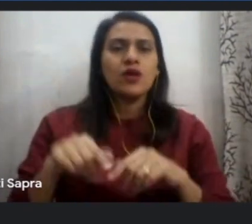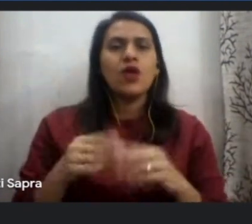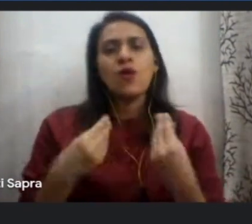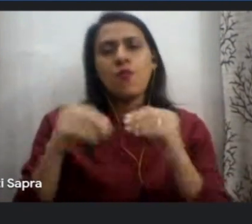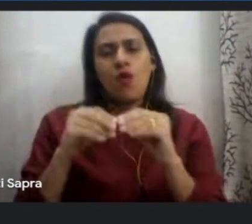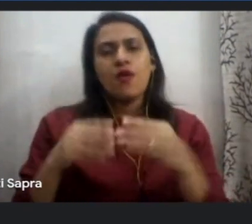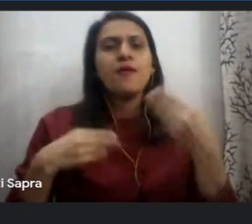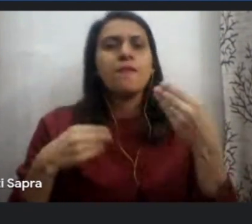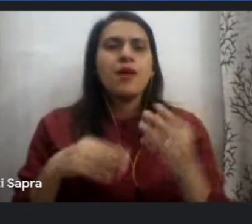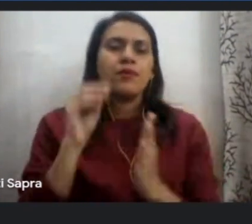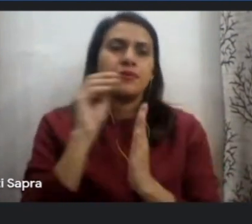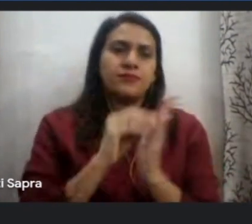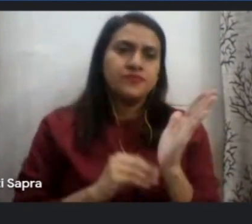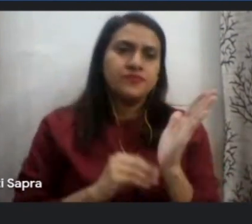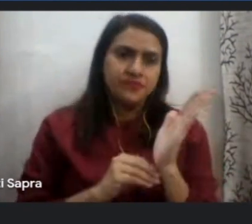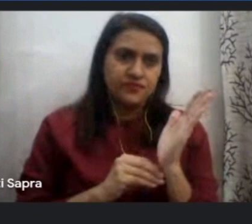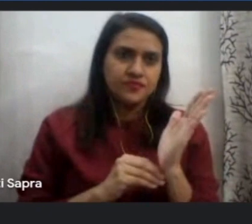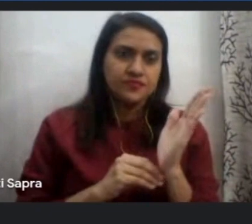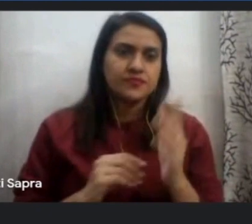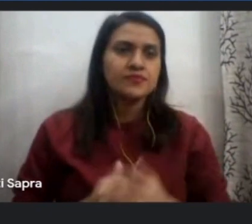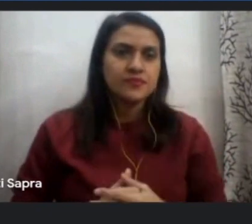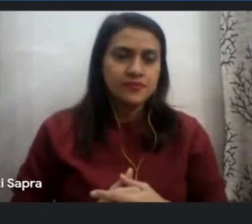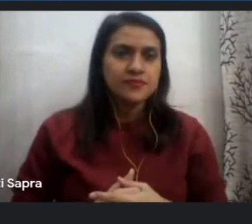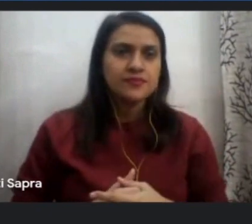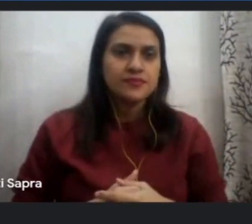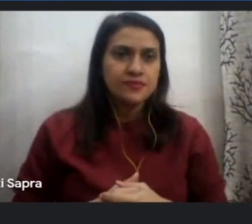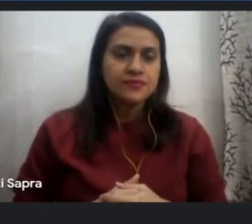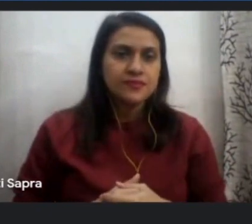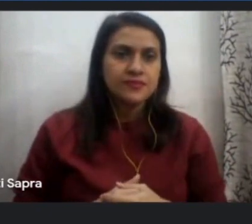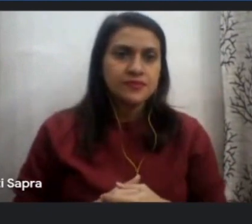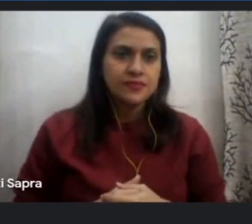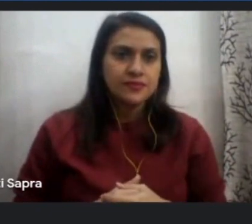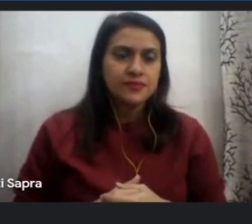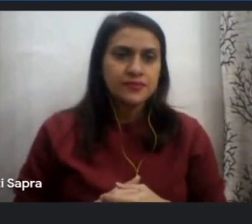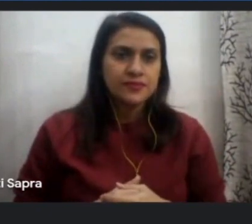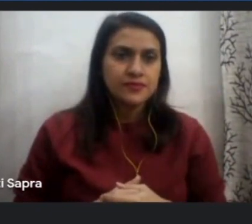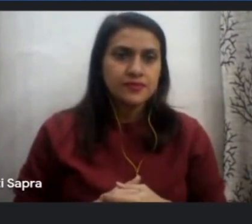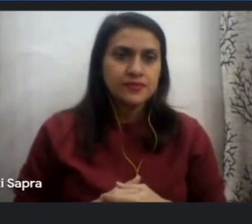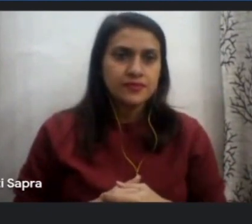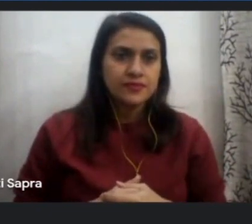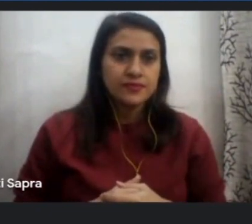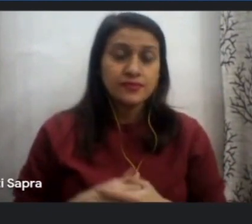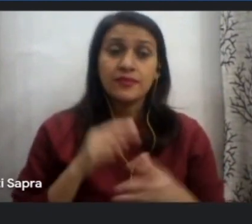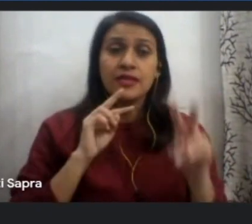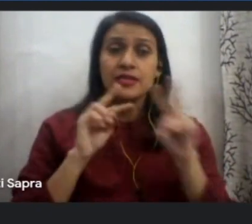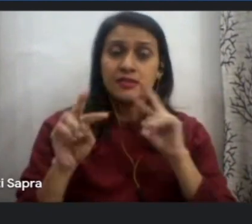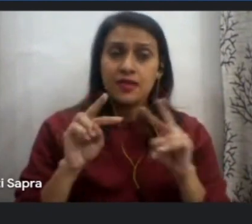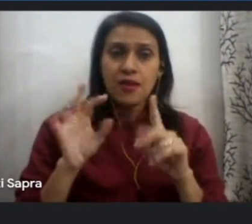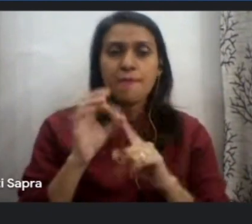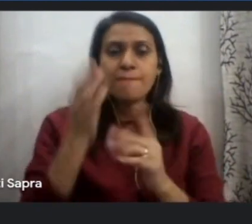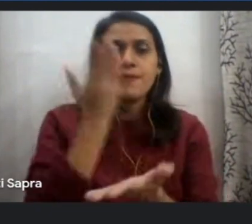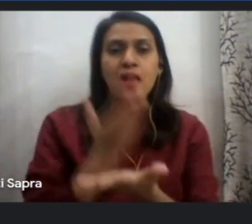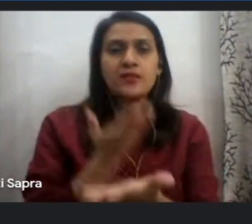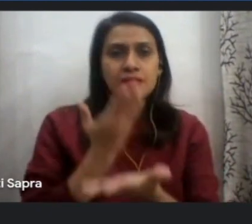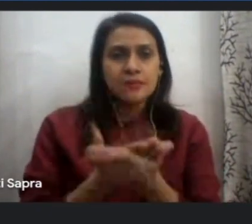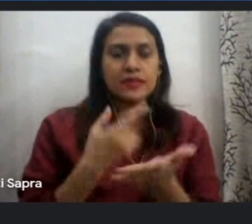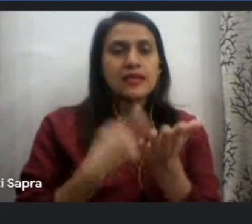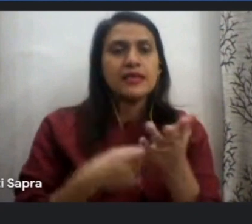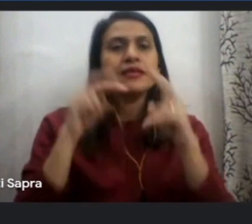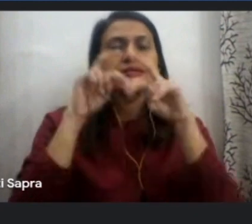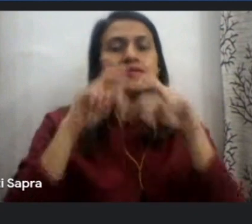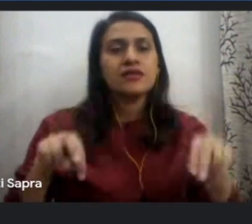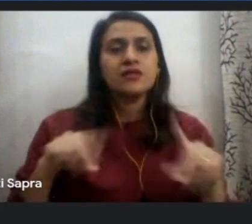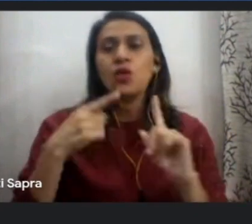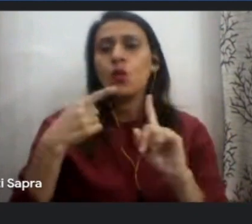Right? Now, when we look at participatory research, right? So one of the things